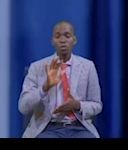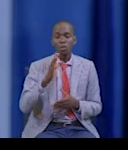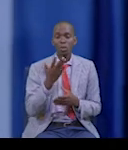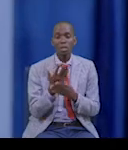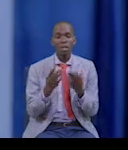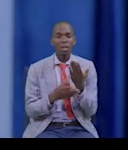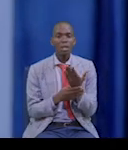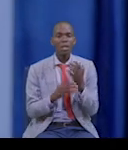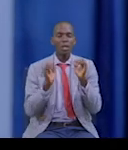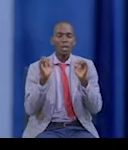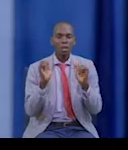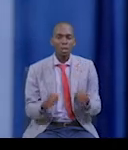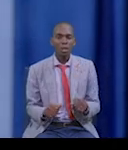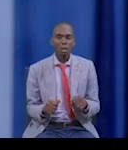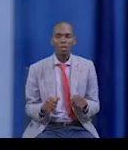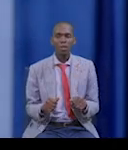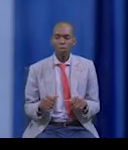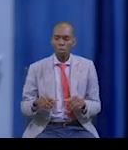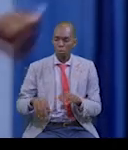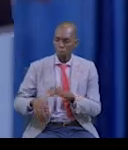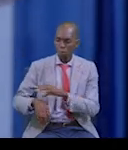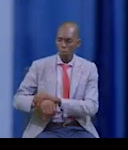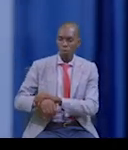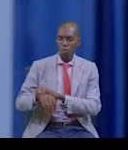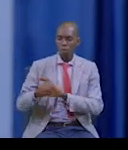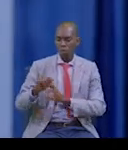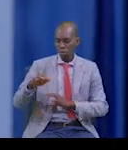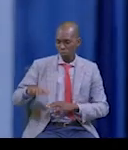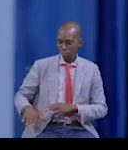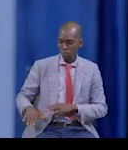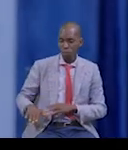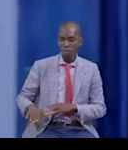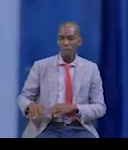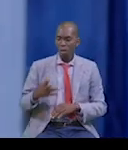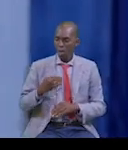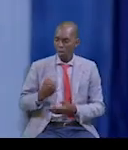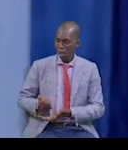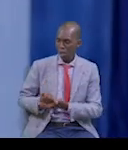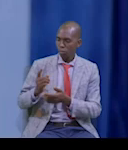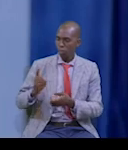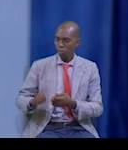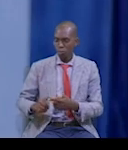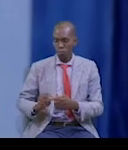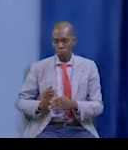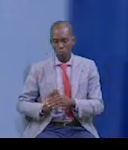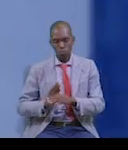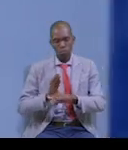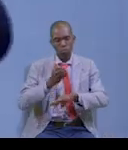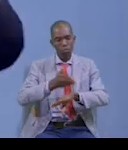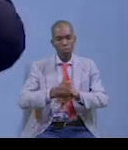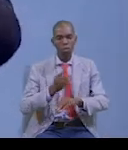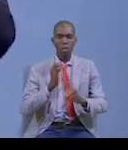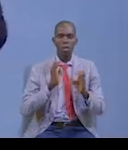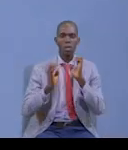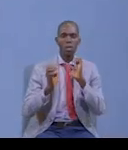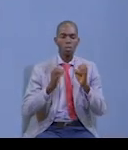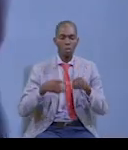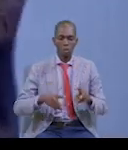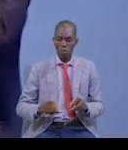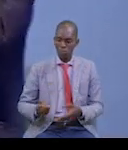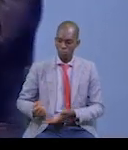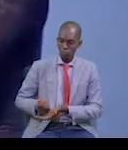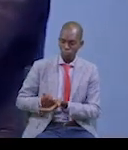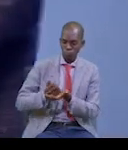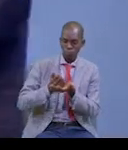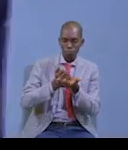hands can hold the hand of a little child and make him cross the way ayana chetuluga bhavisthe mi chetulu chinna bedani